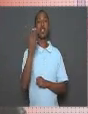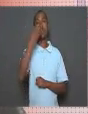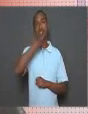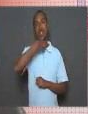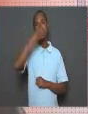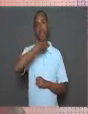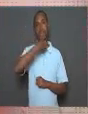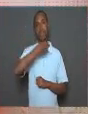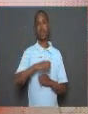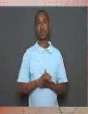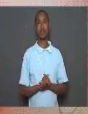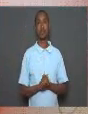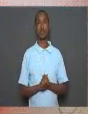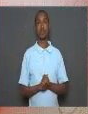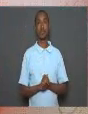heat.